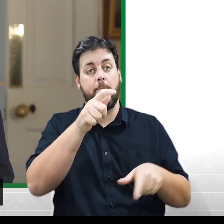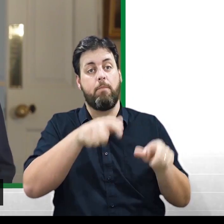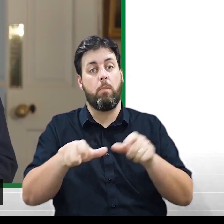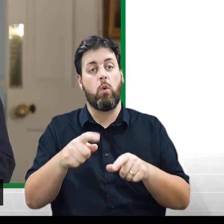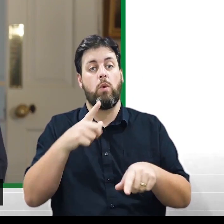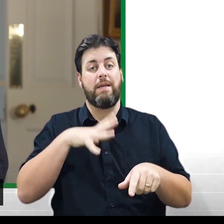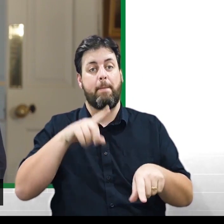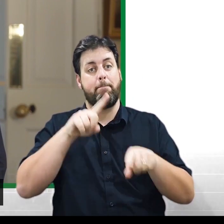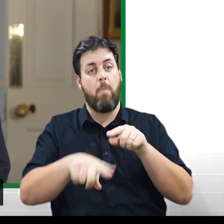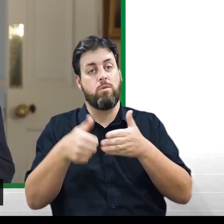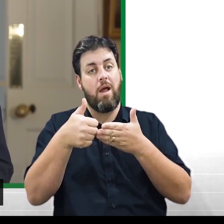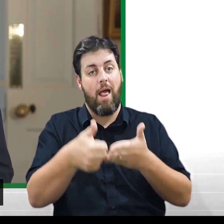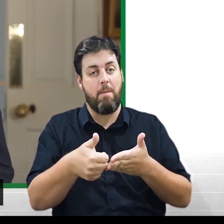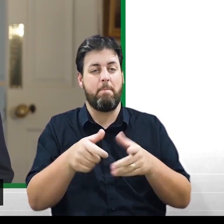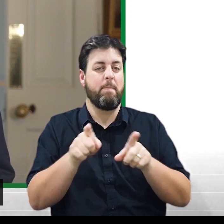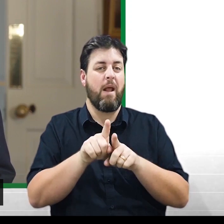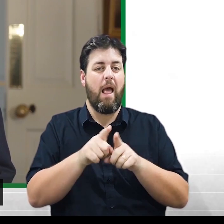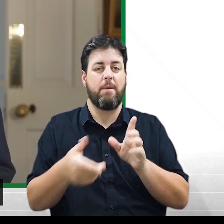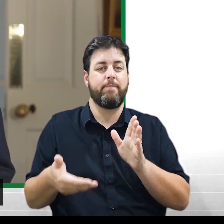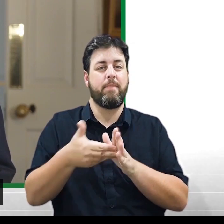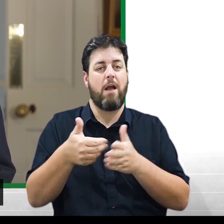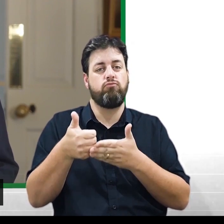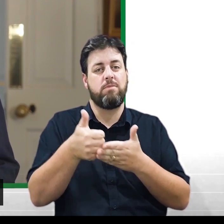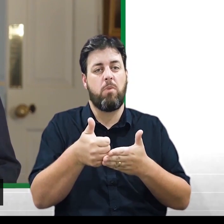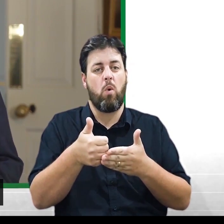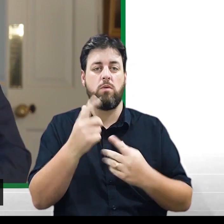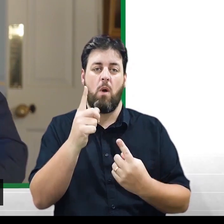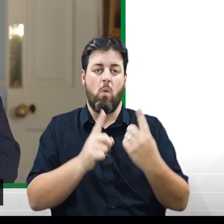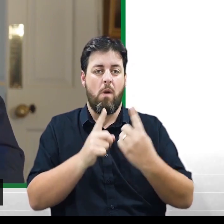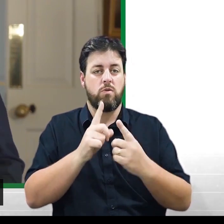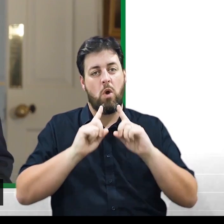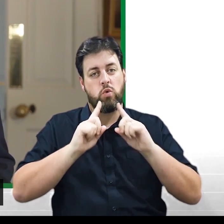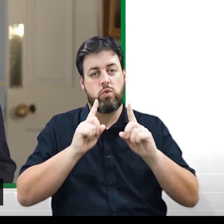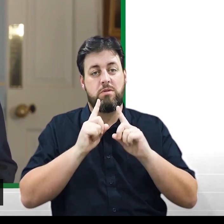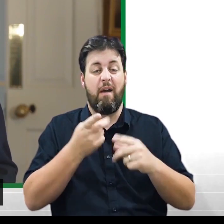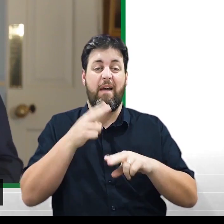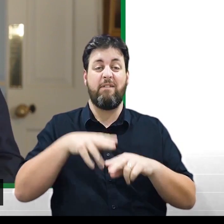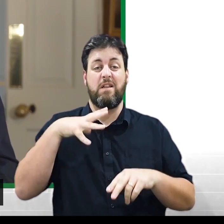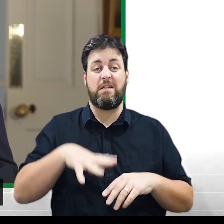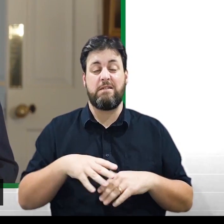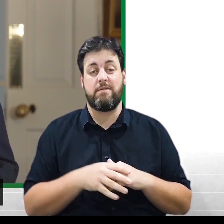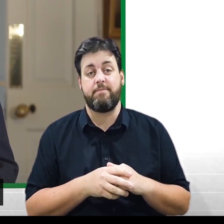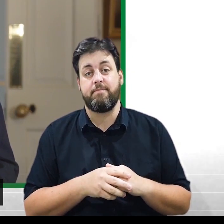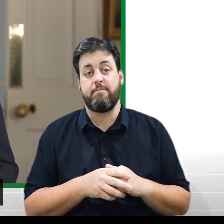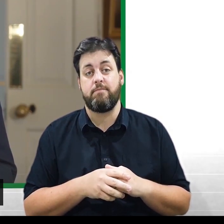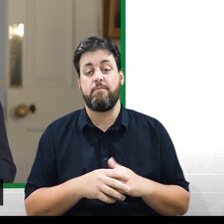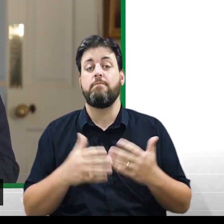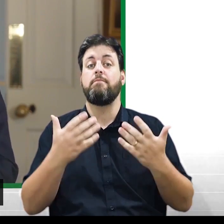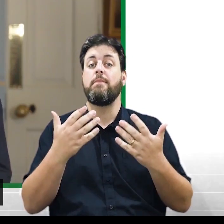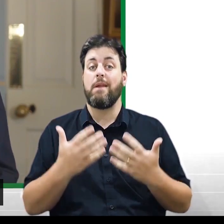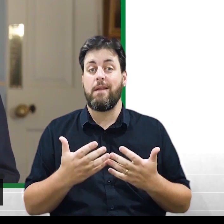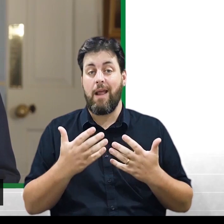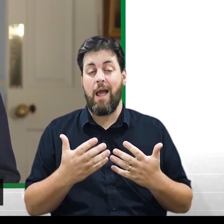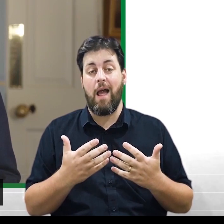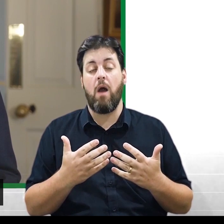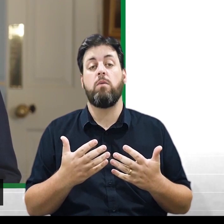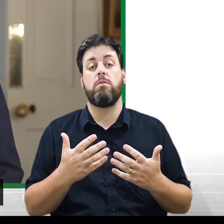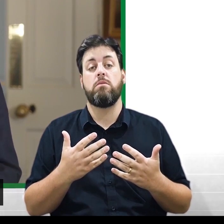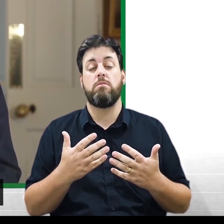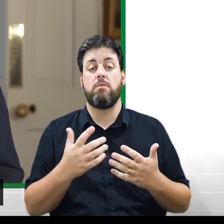lessons, including one-to-one tutoring, if that's what is required. In the